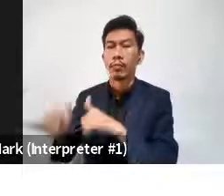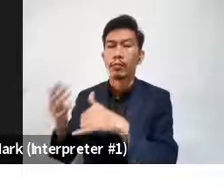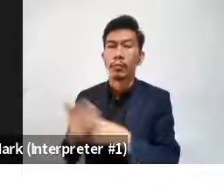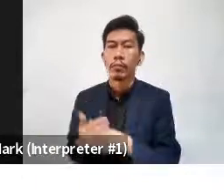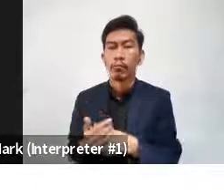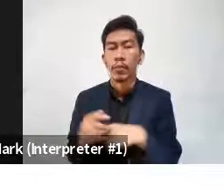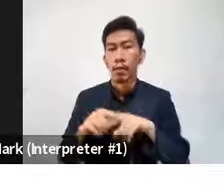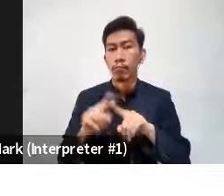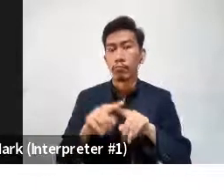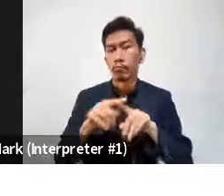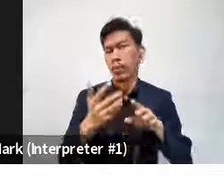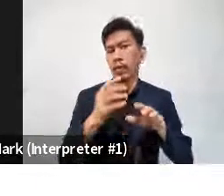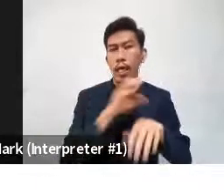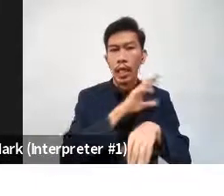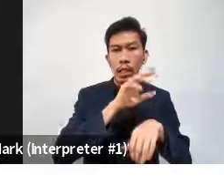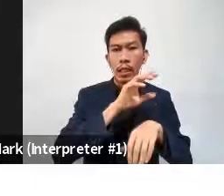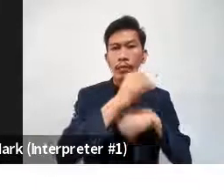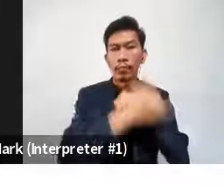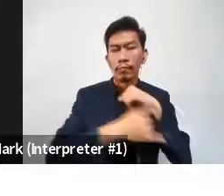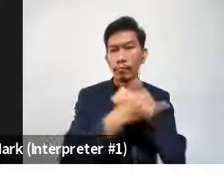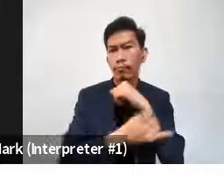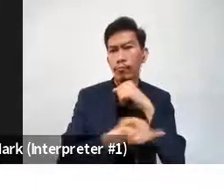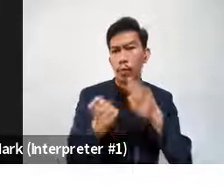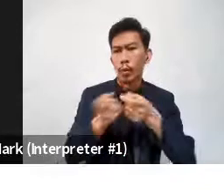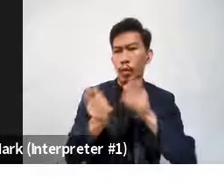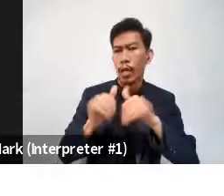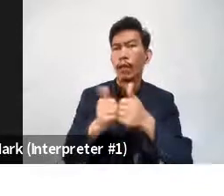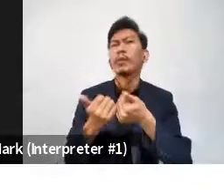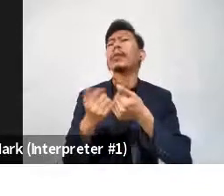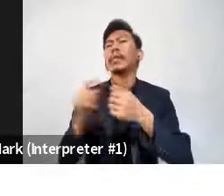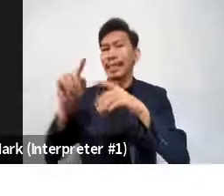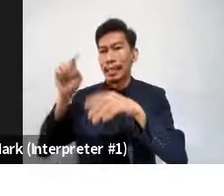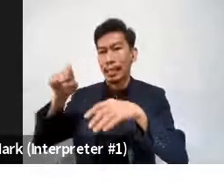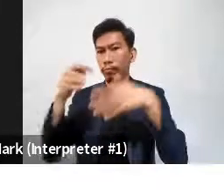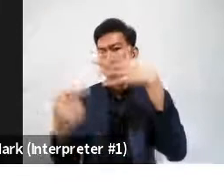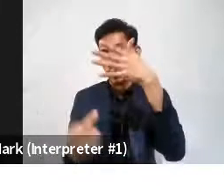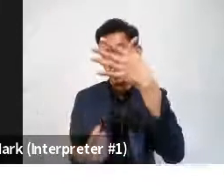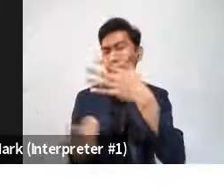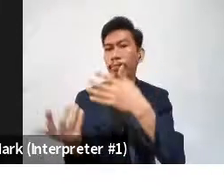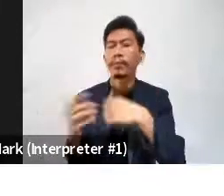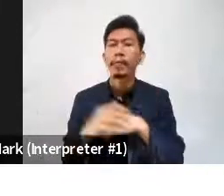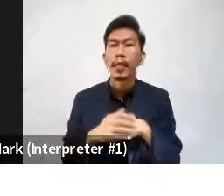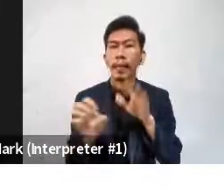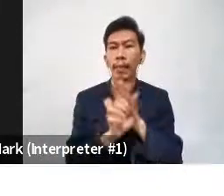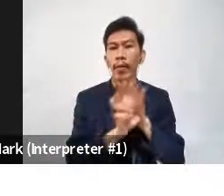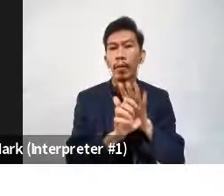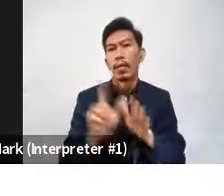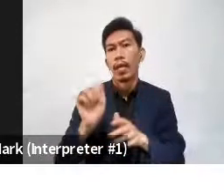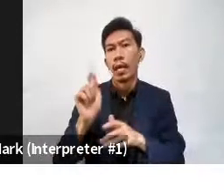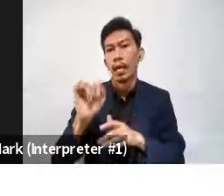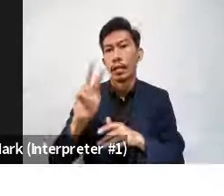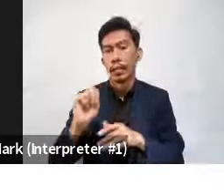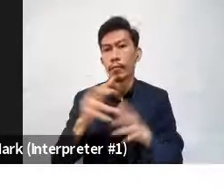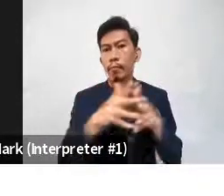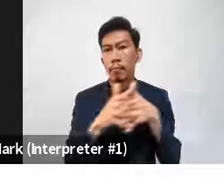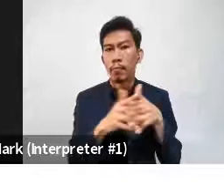country to control it is a multifactorial in nature. Like, for example, in Latin American countries, you would see they have a pretty